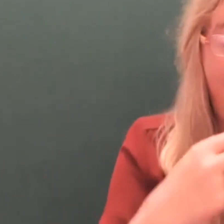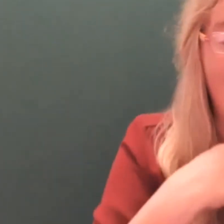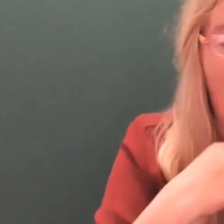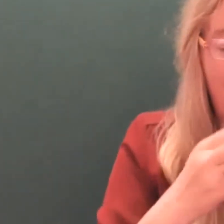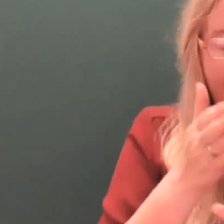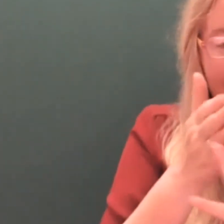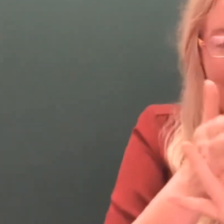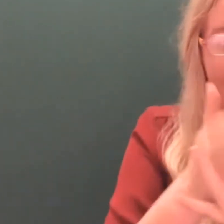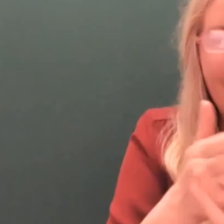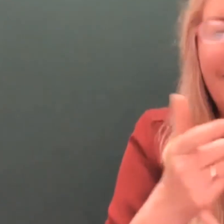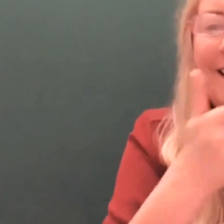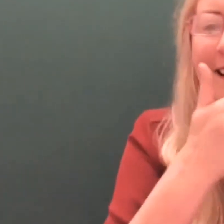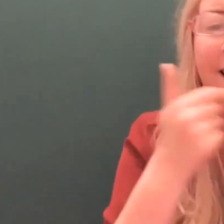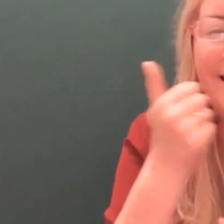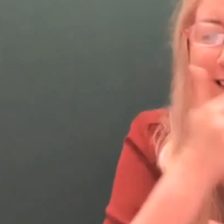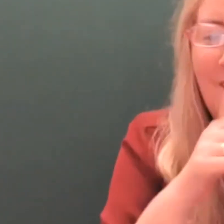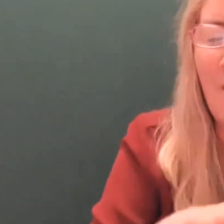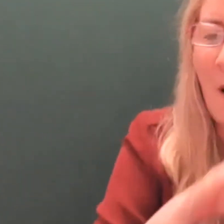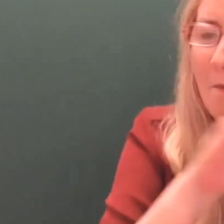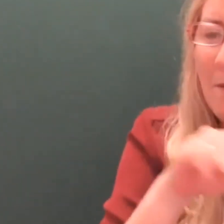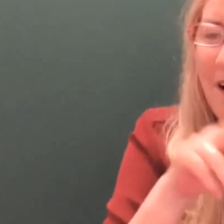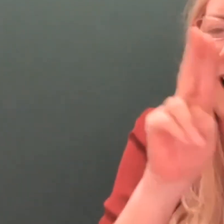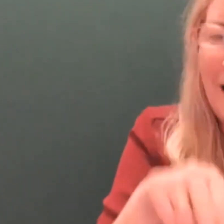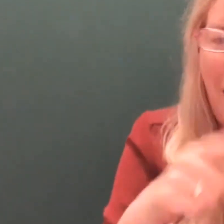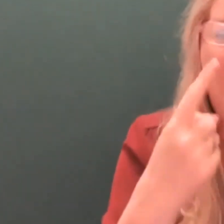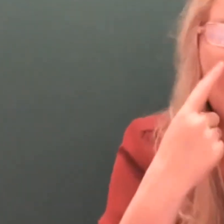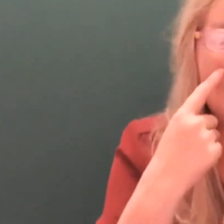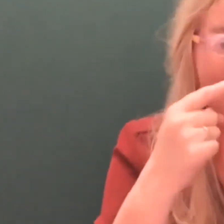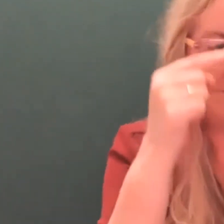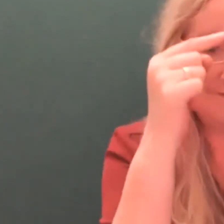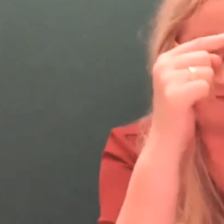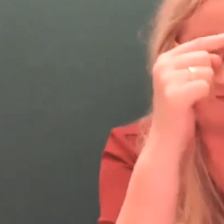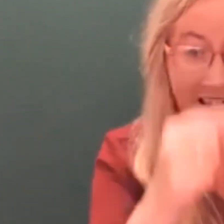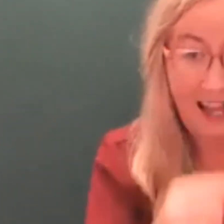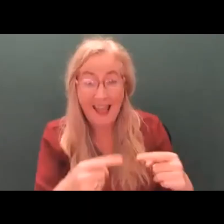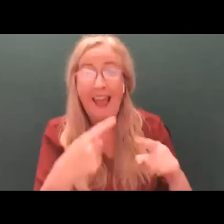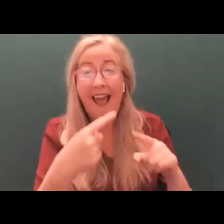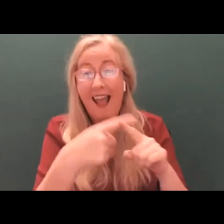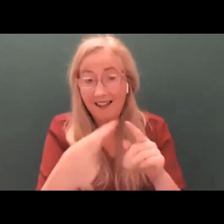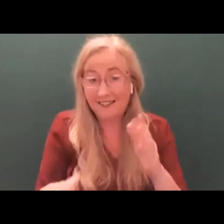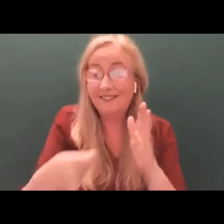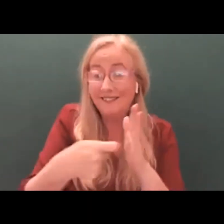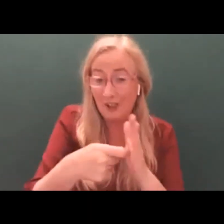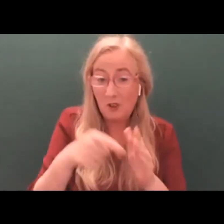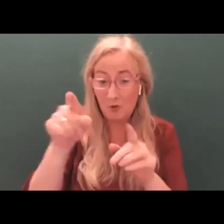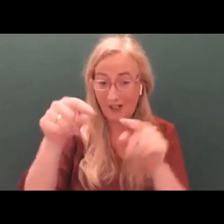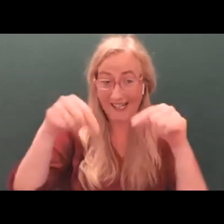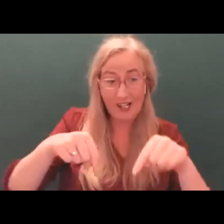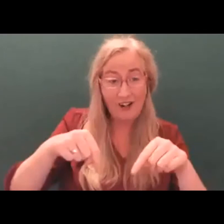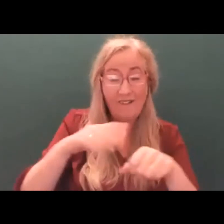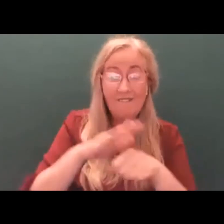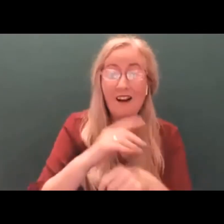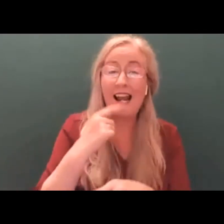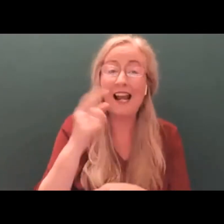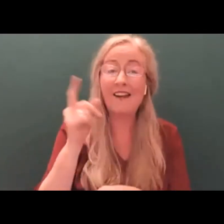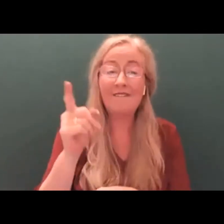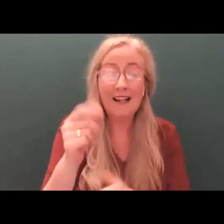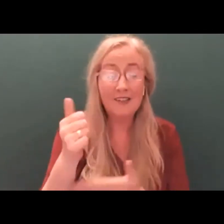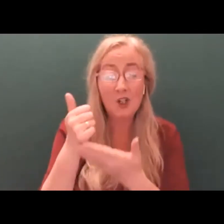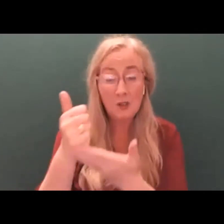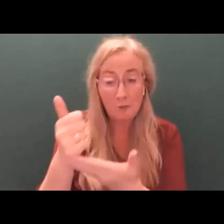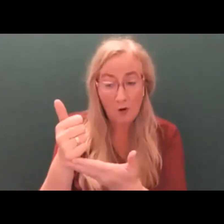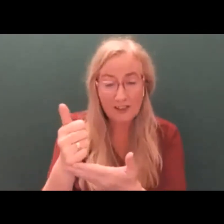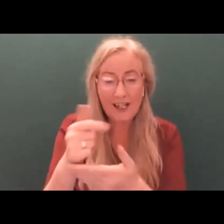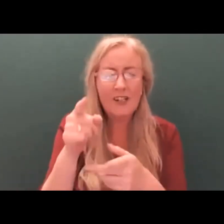something people can have a go at, and with the reassurance, of course, that you're there for advice and support. There's a